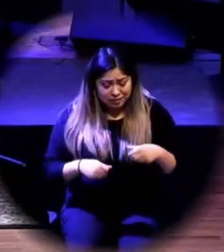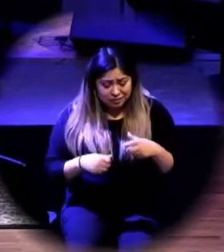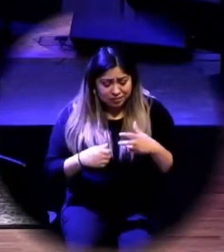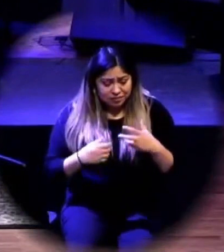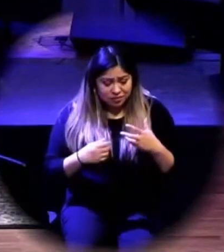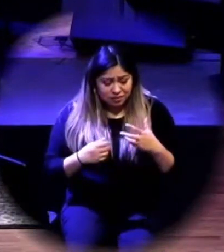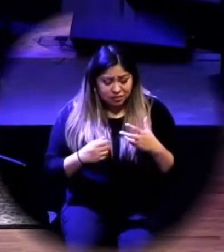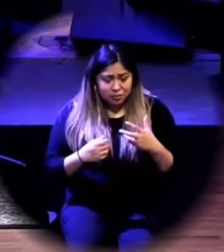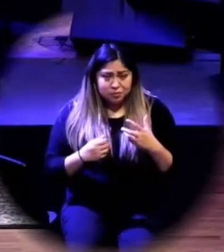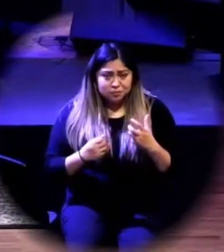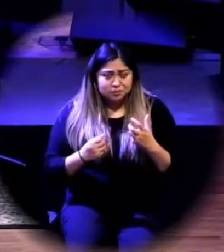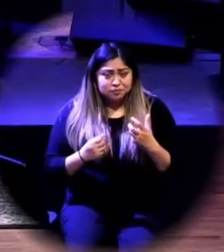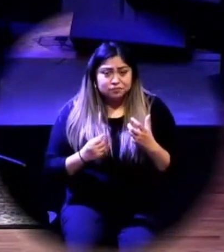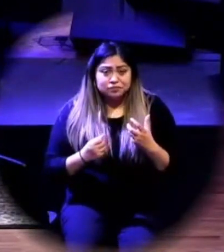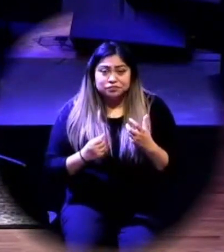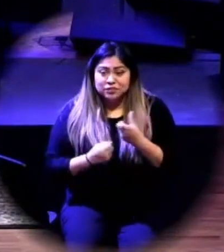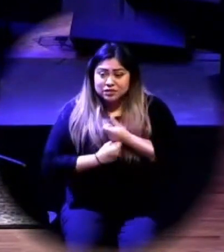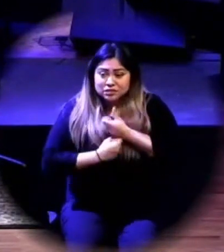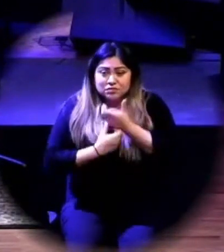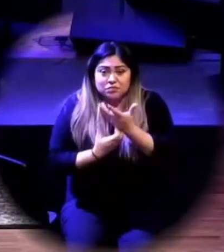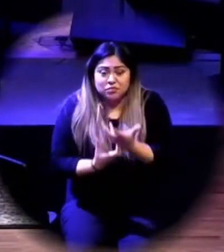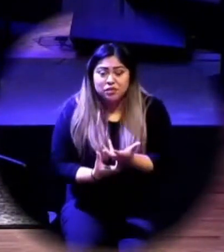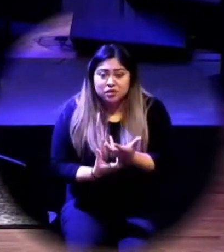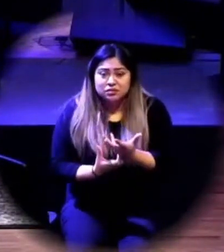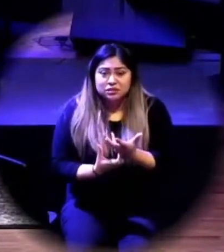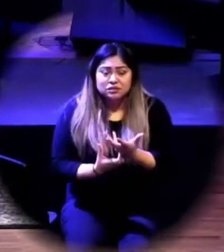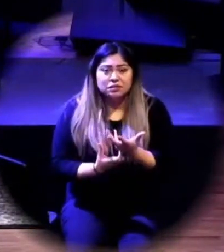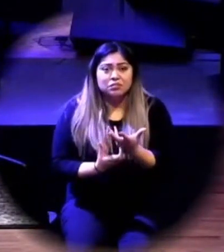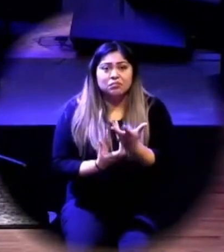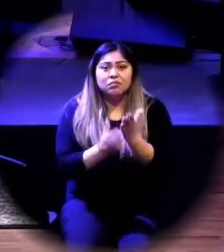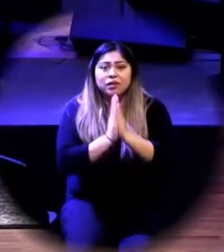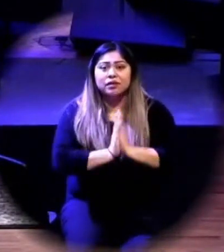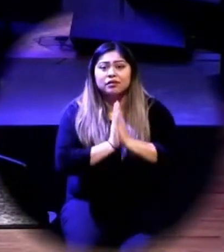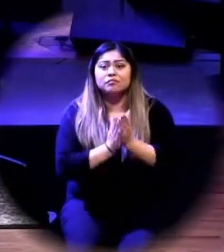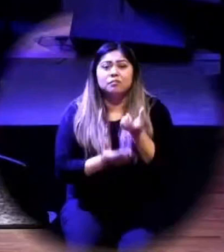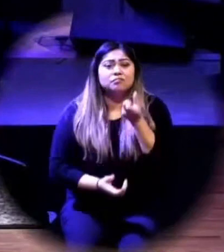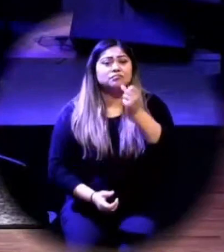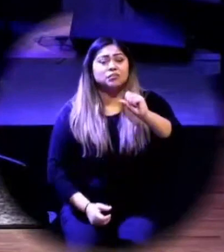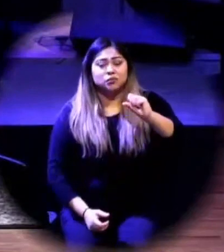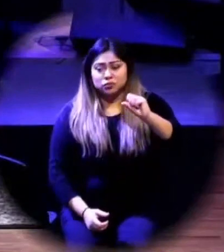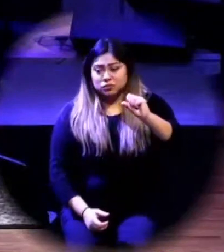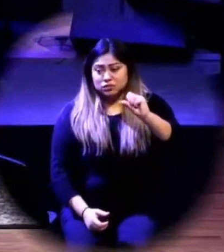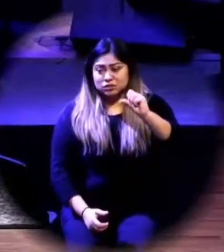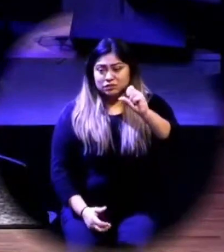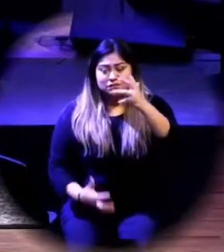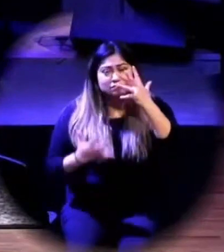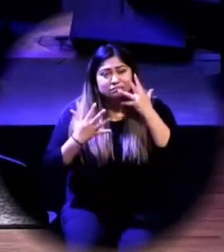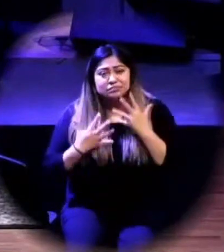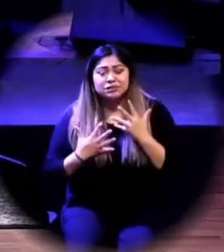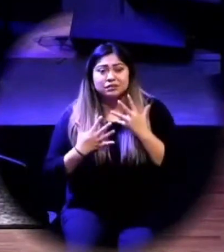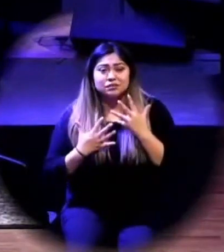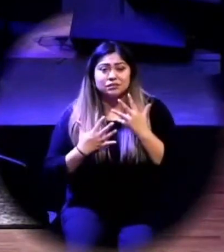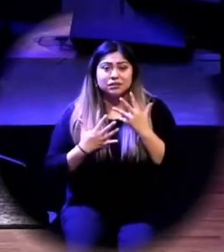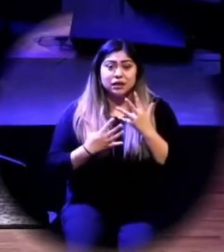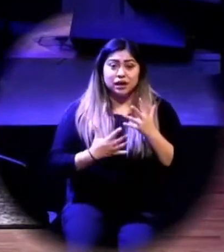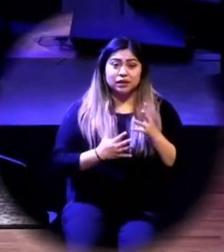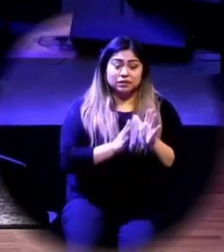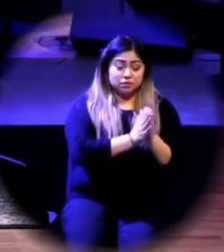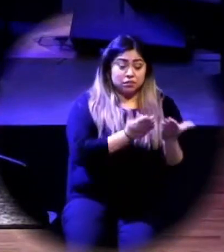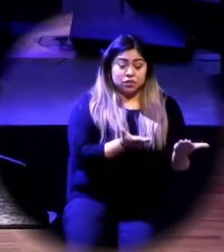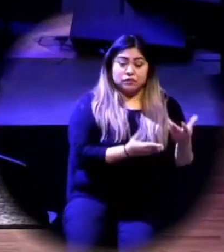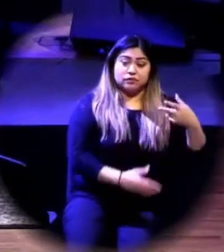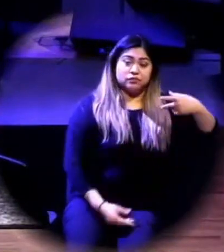a little angry, but it's a prayer of protest, a prayer of lament, which in the Bible, if we read the book of Psalms, it gives